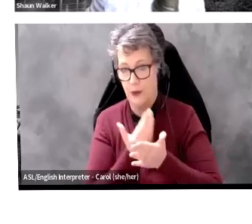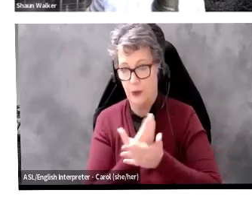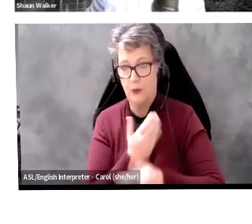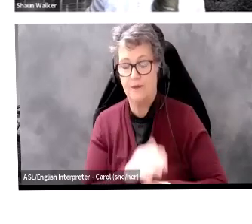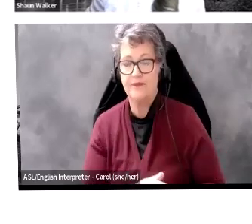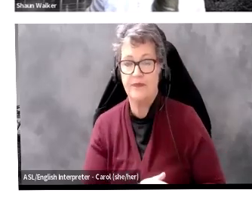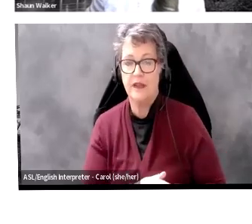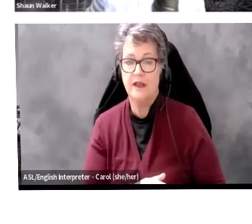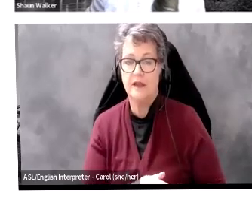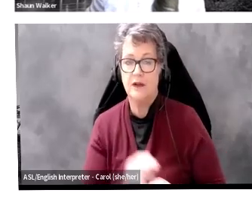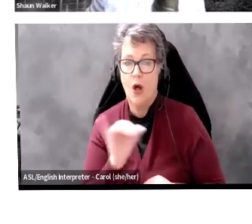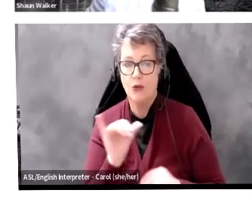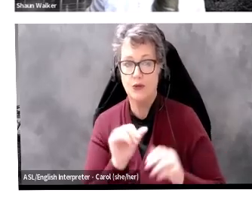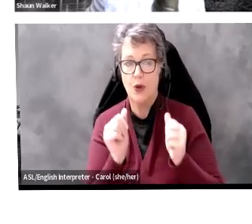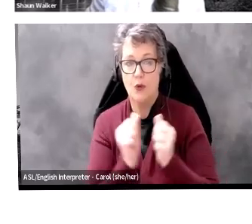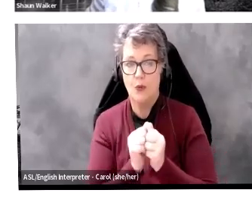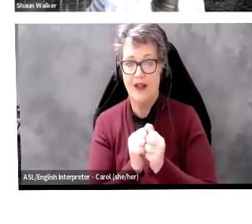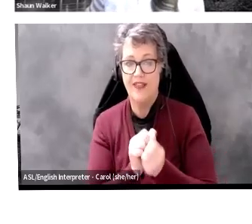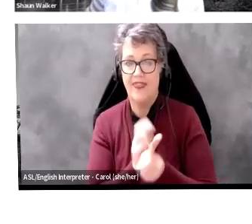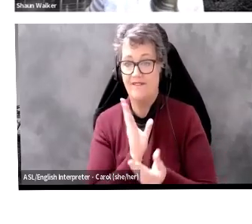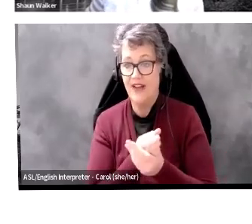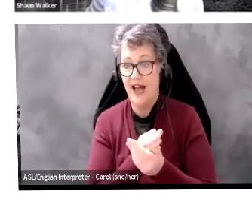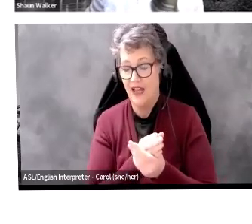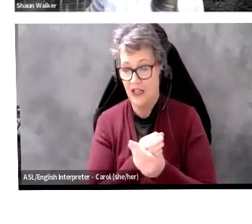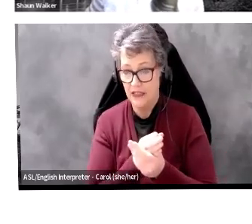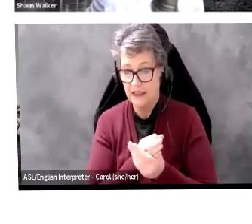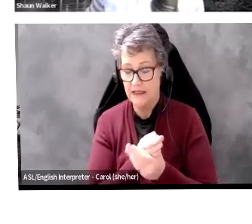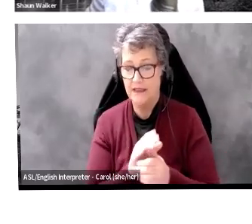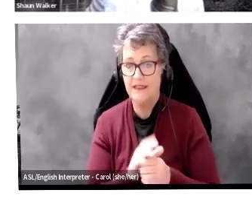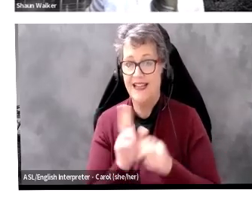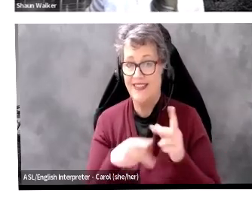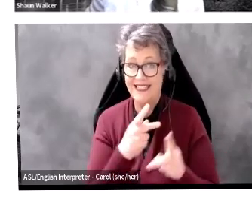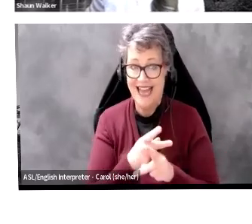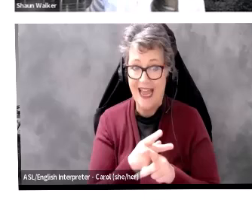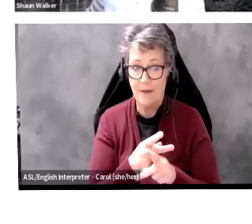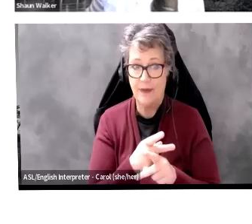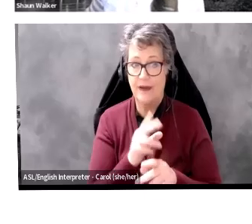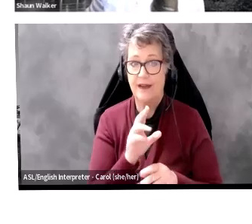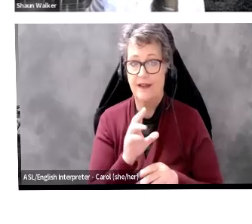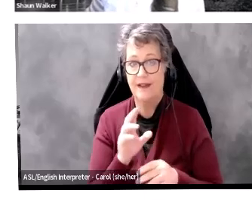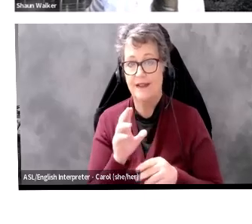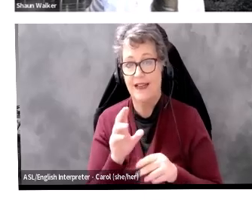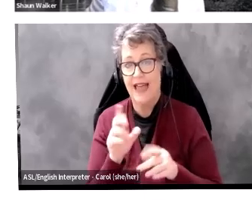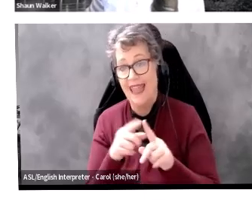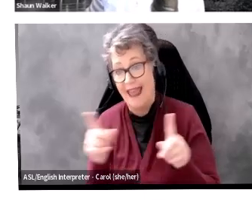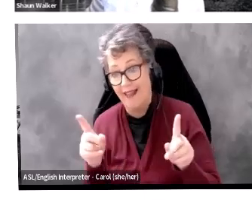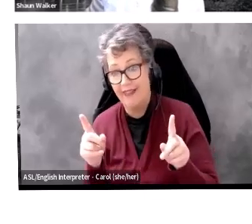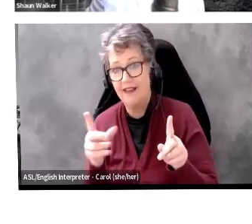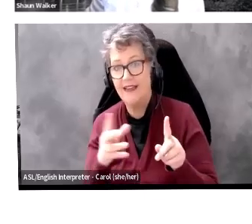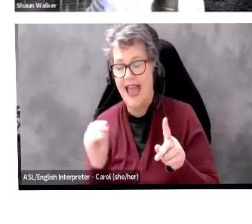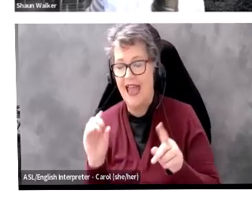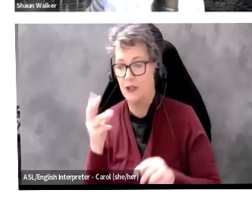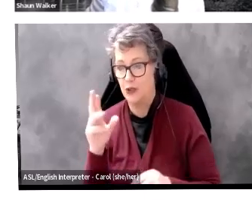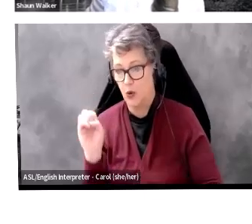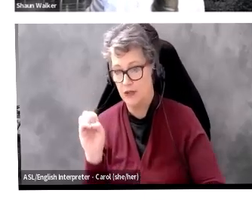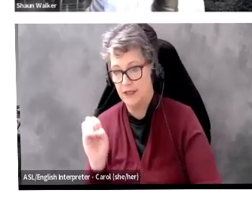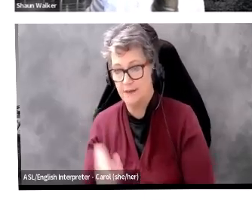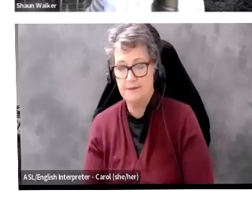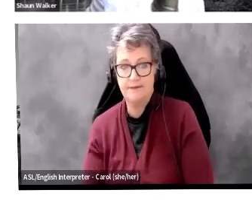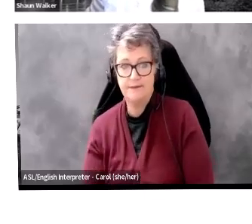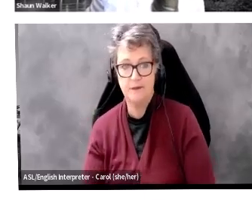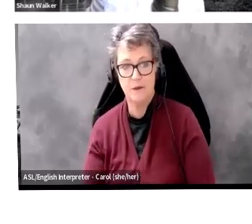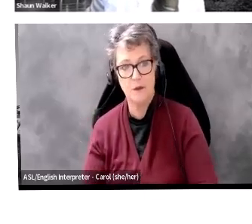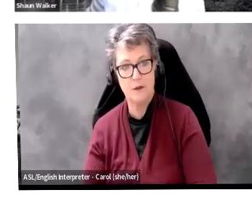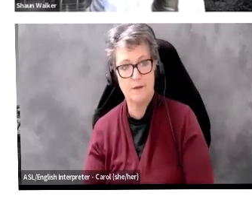along with the file element, the file type, the max length, and the source of the